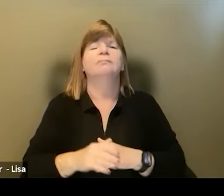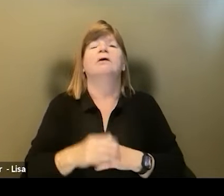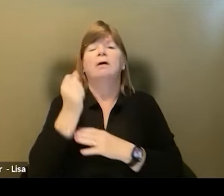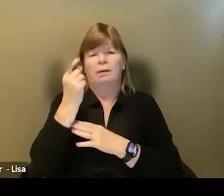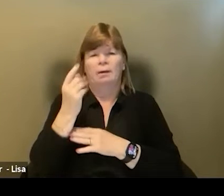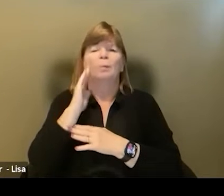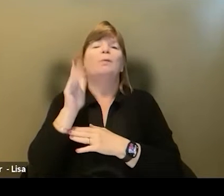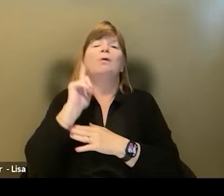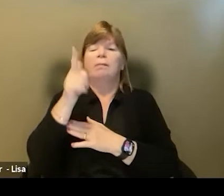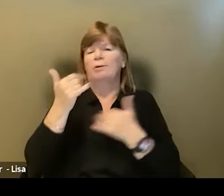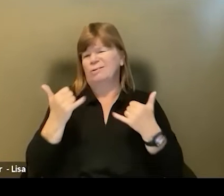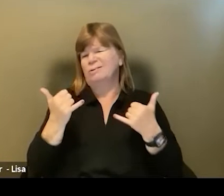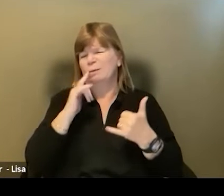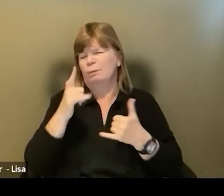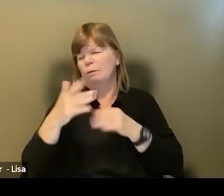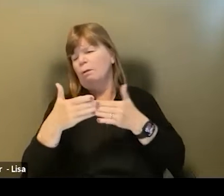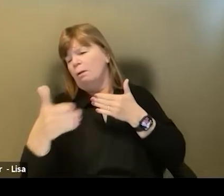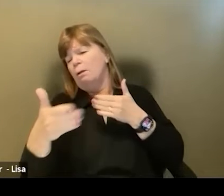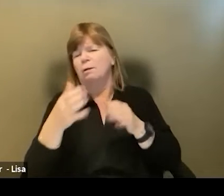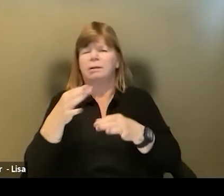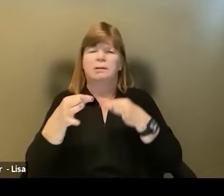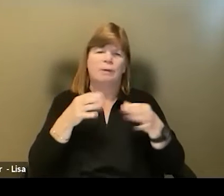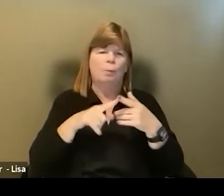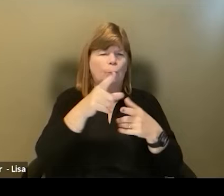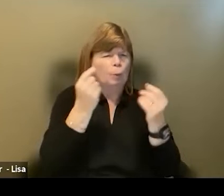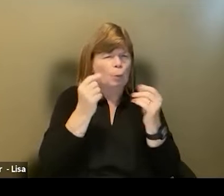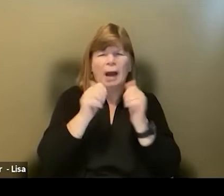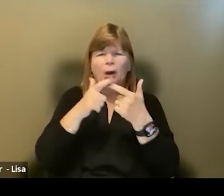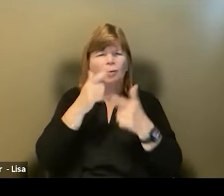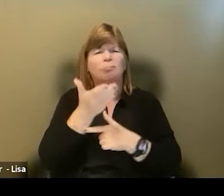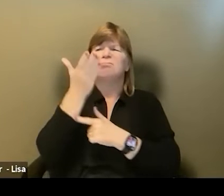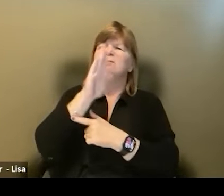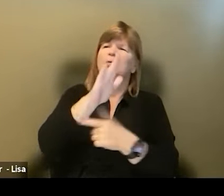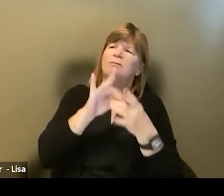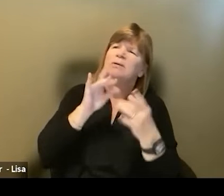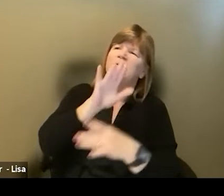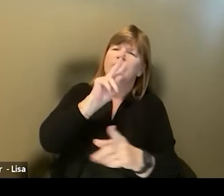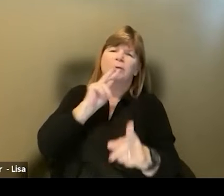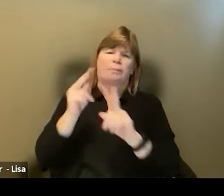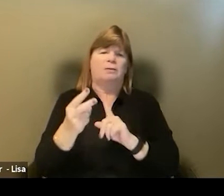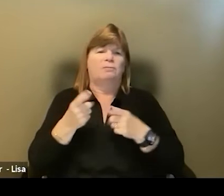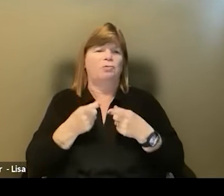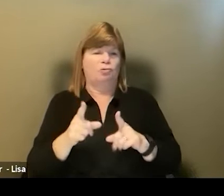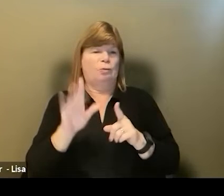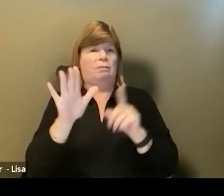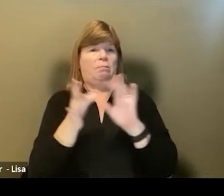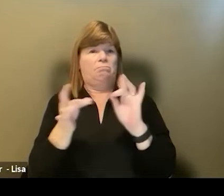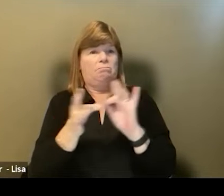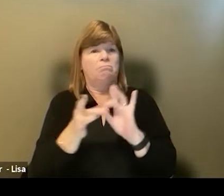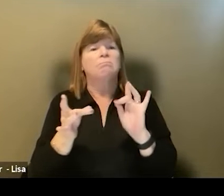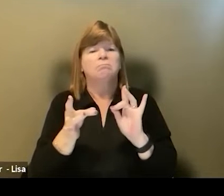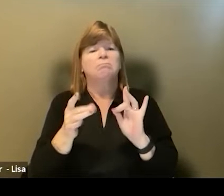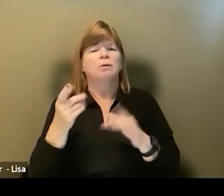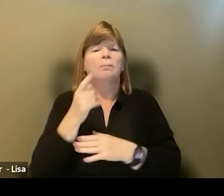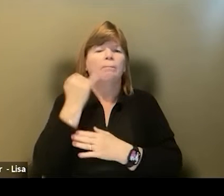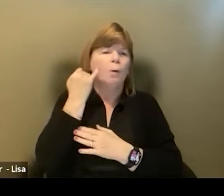be sharing later on in the presentation how you can submit your public comments during the public comment period and where you can go